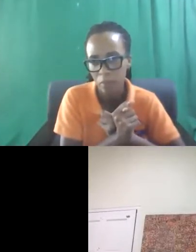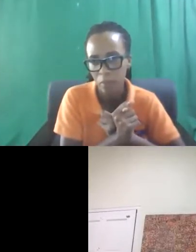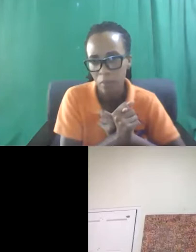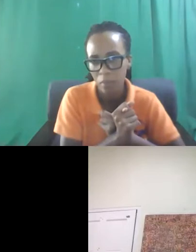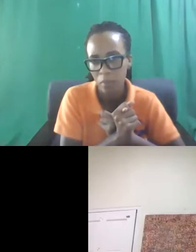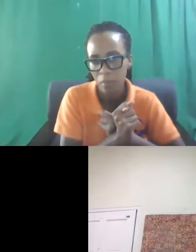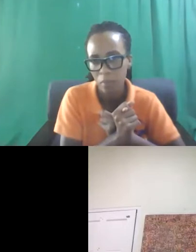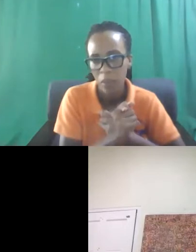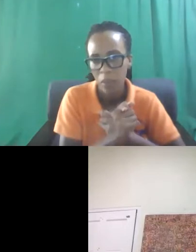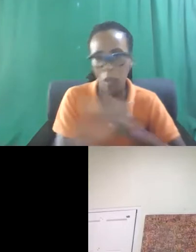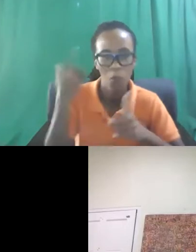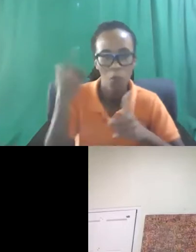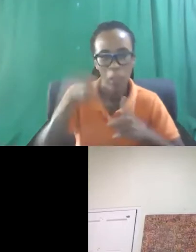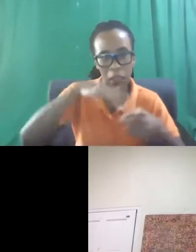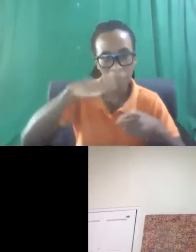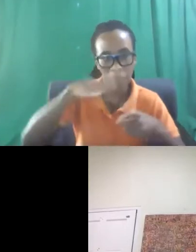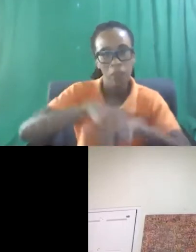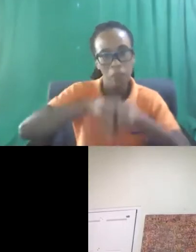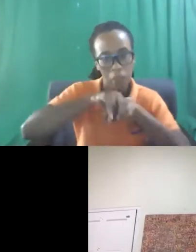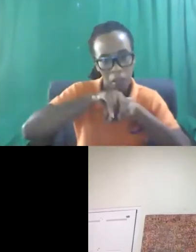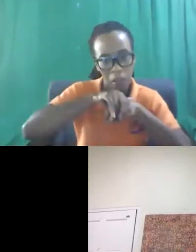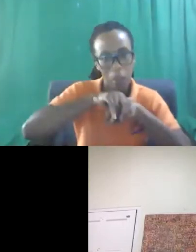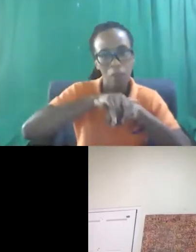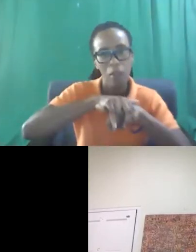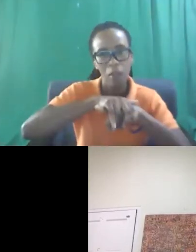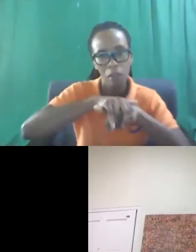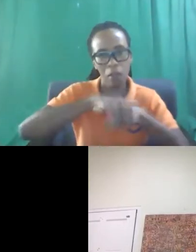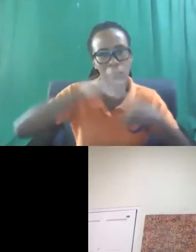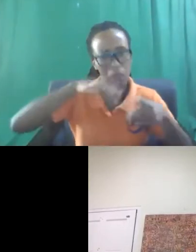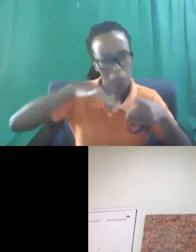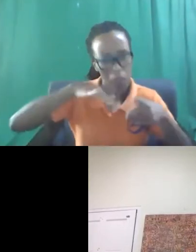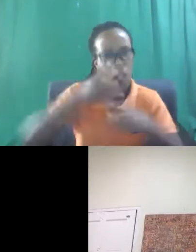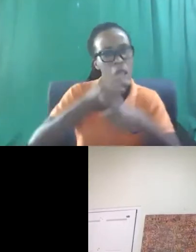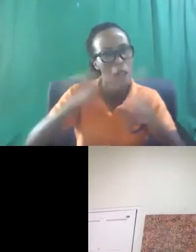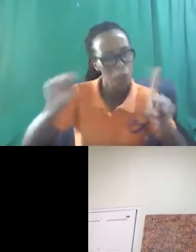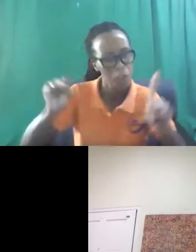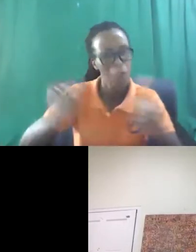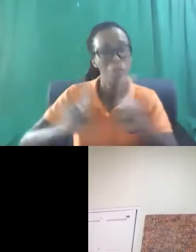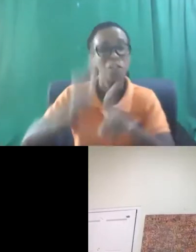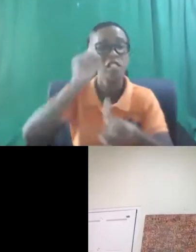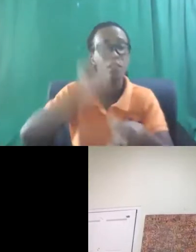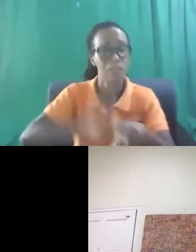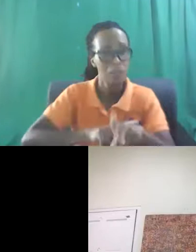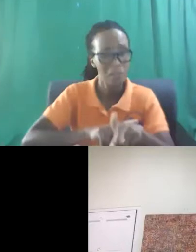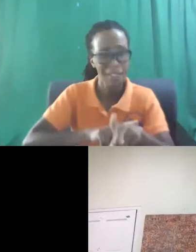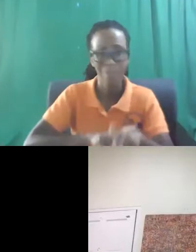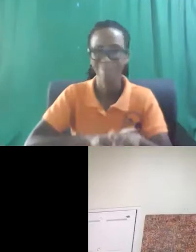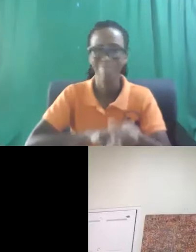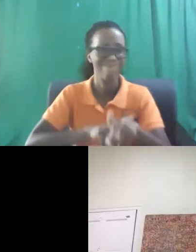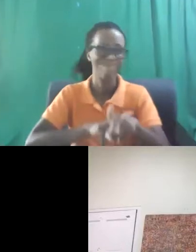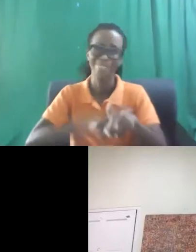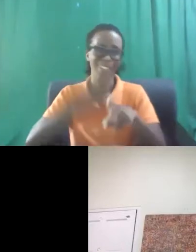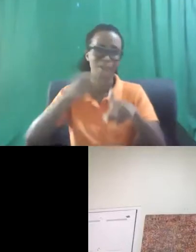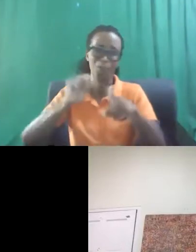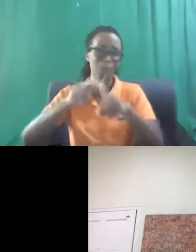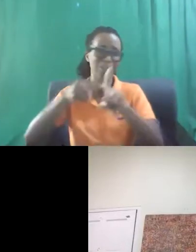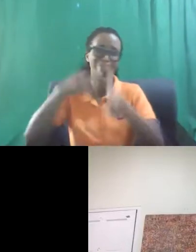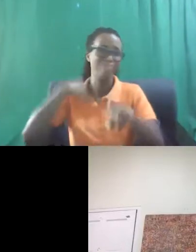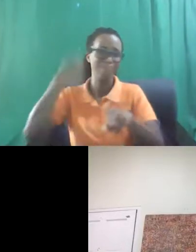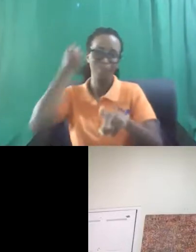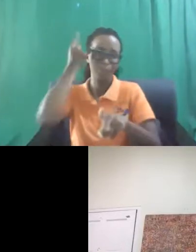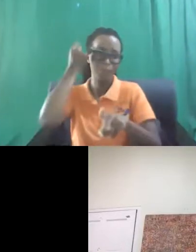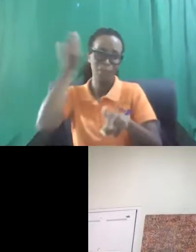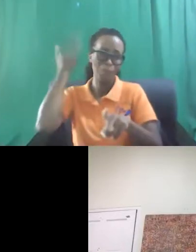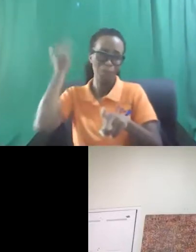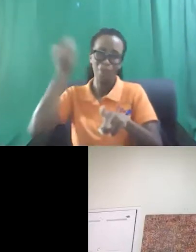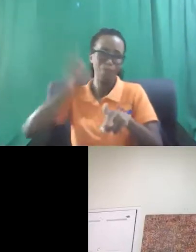my degree in England, and I was studying linguistics for the first time. I didn't really know what linguistics was at that time, like, you know, like